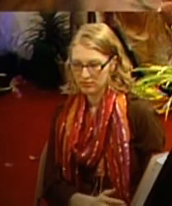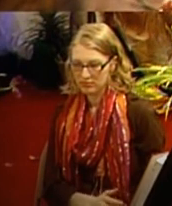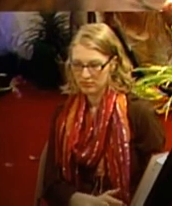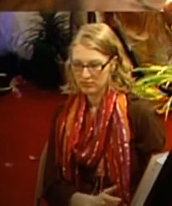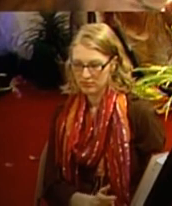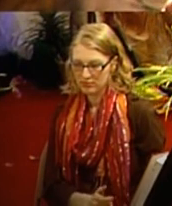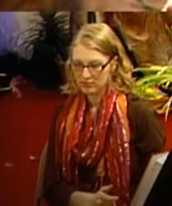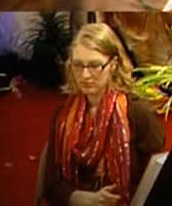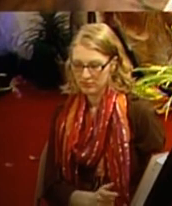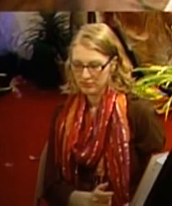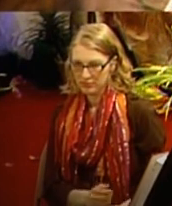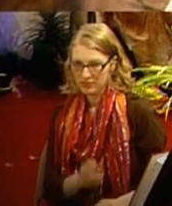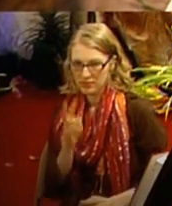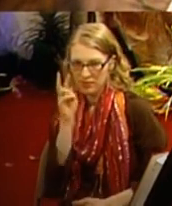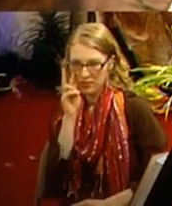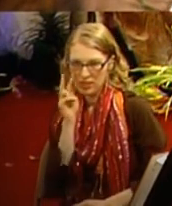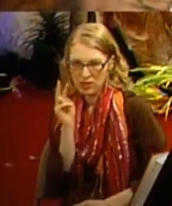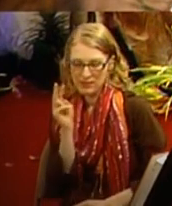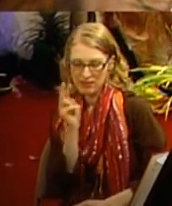to the princess,